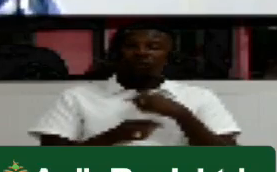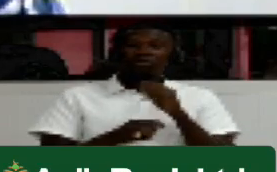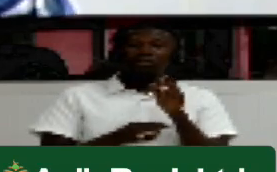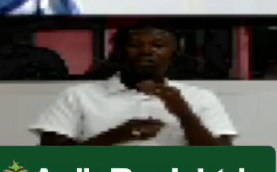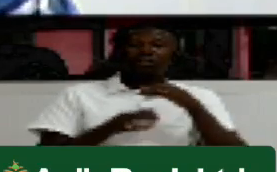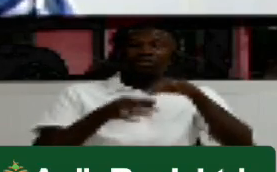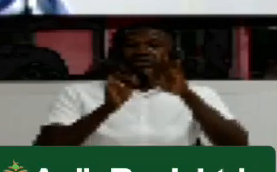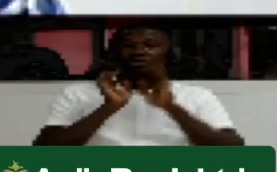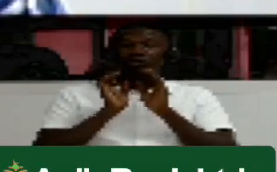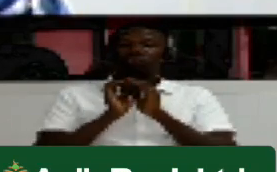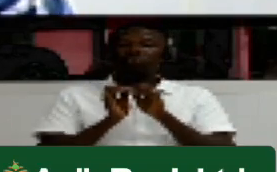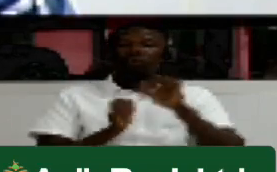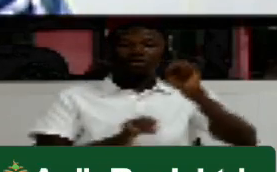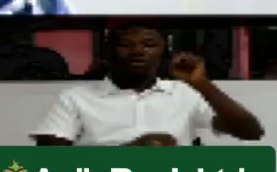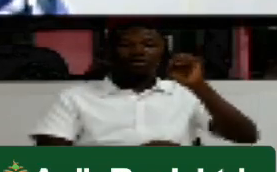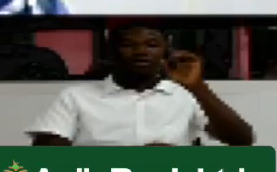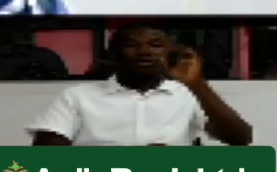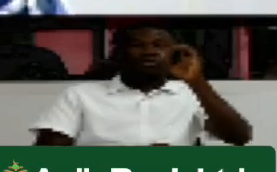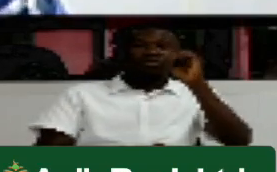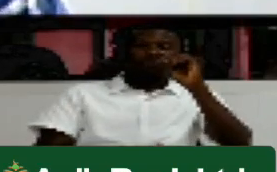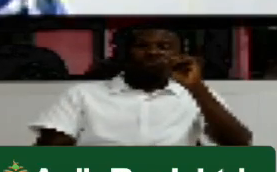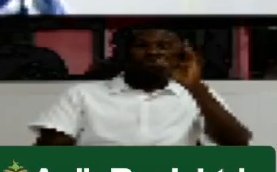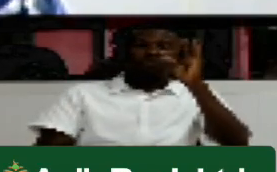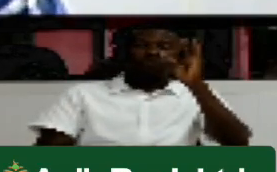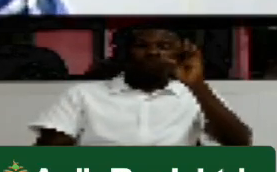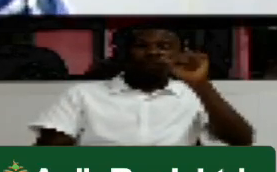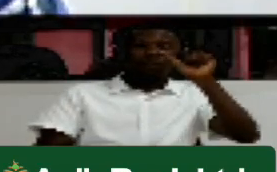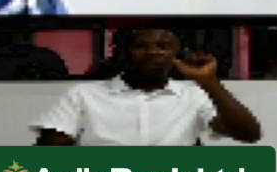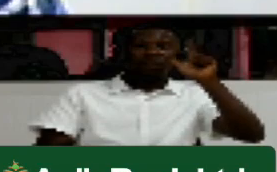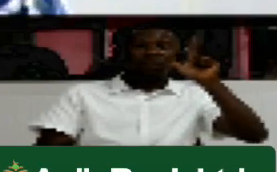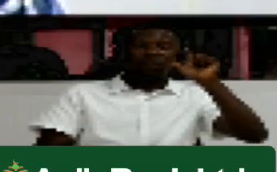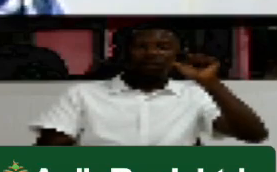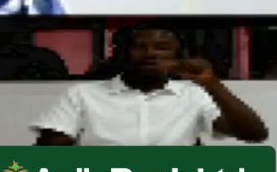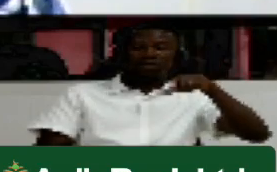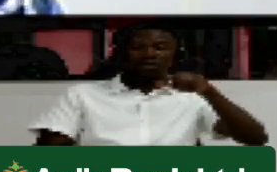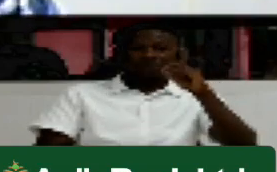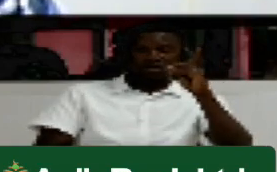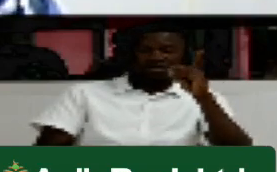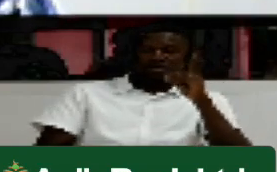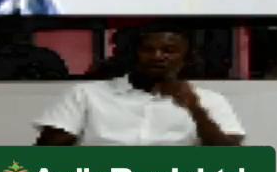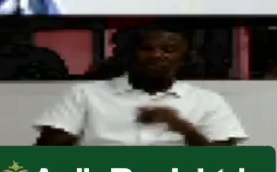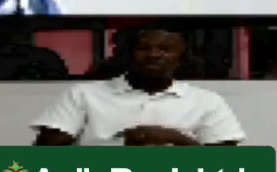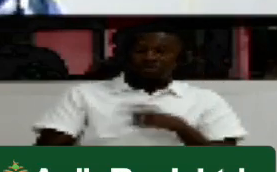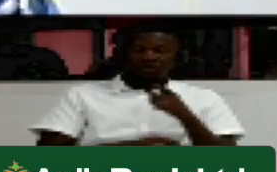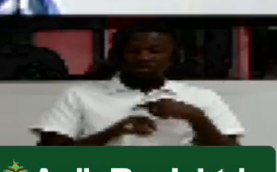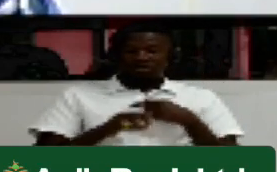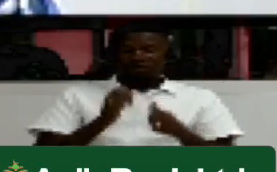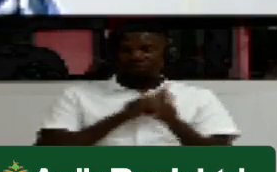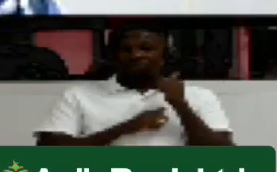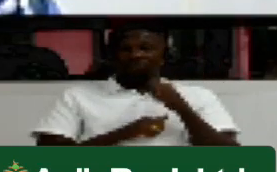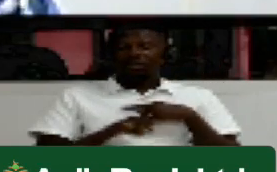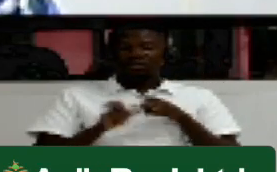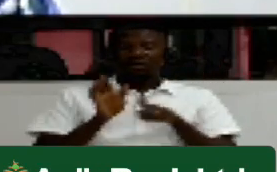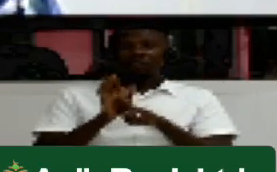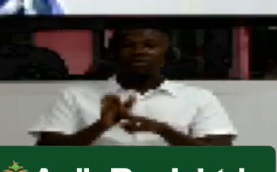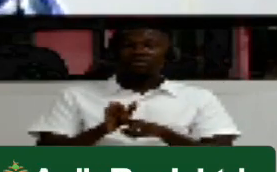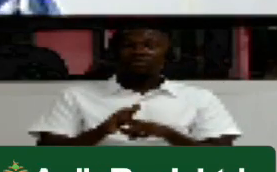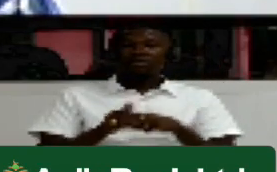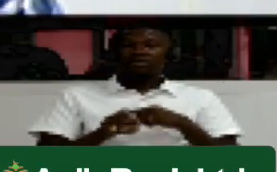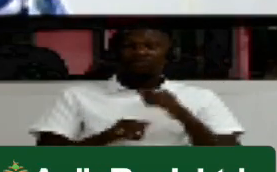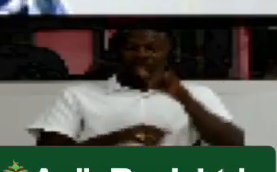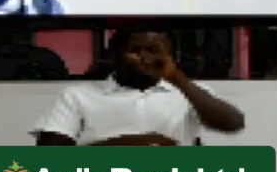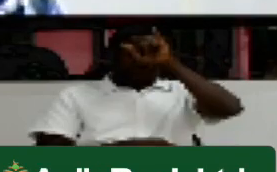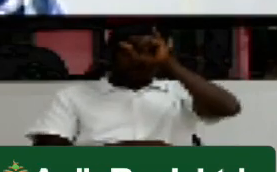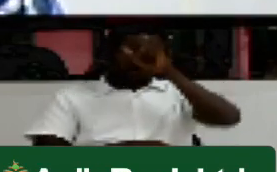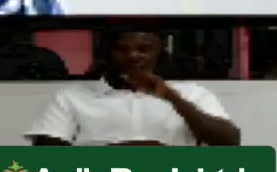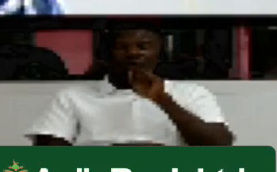spent just only 1 week there and he was sent back again. Like in Egyptian problem, your government did not pay